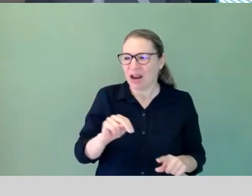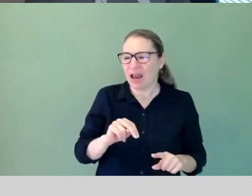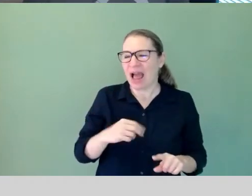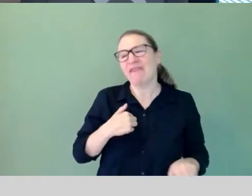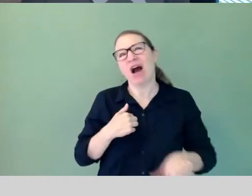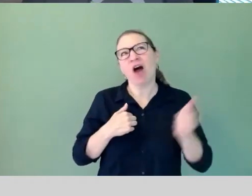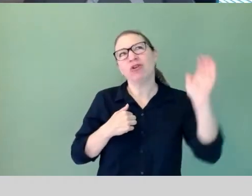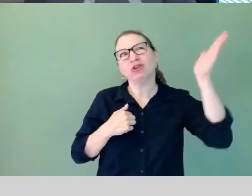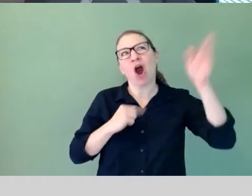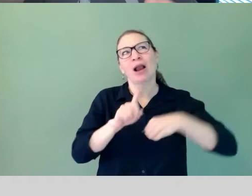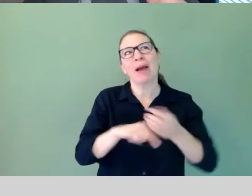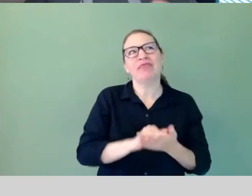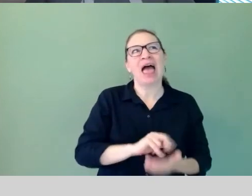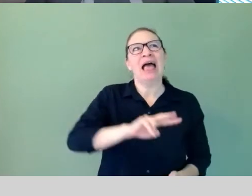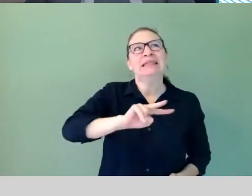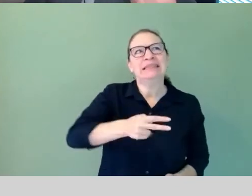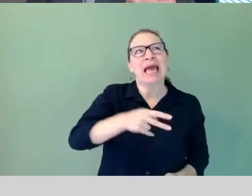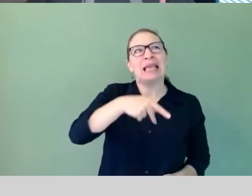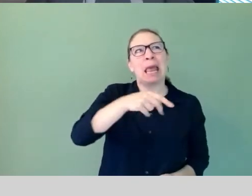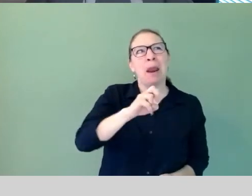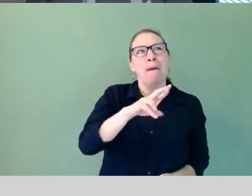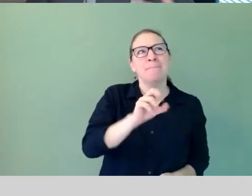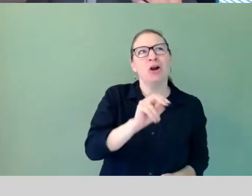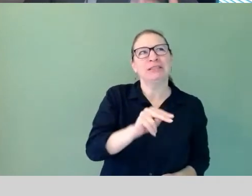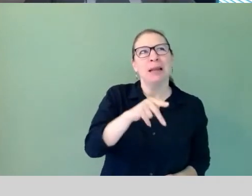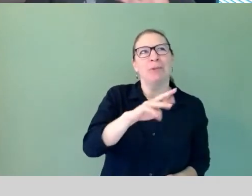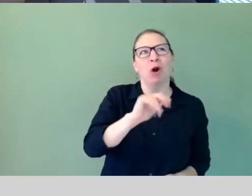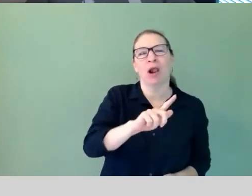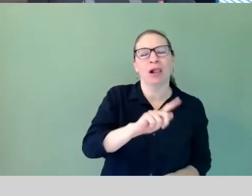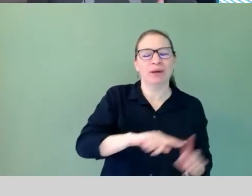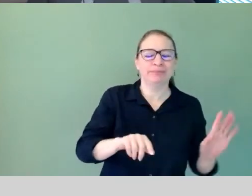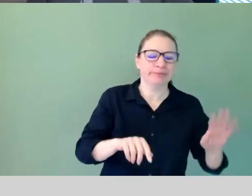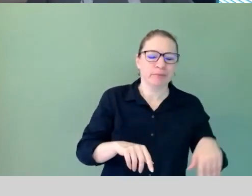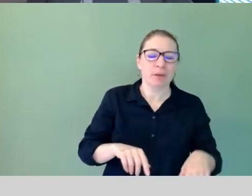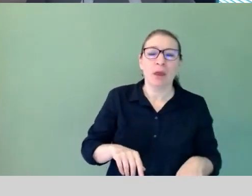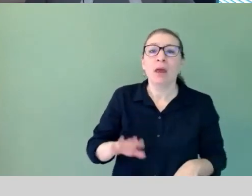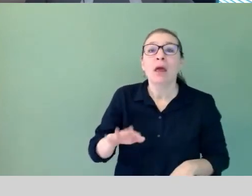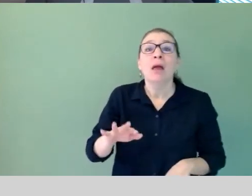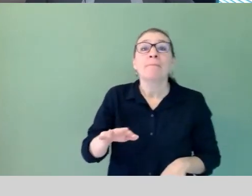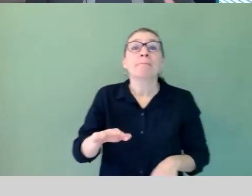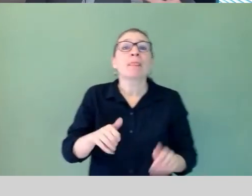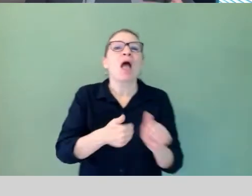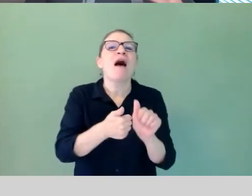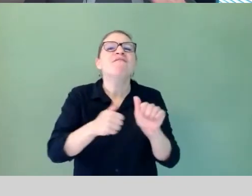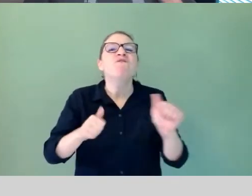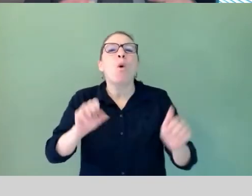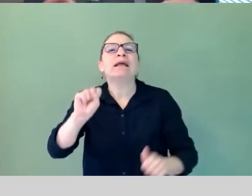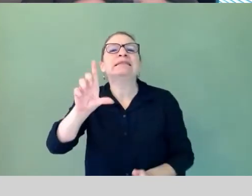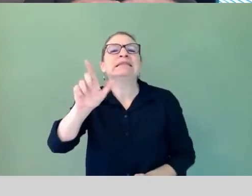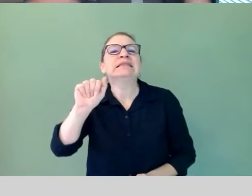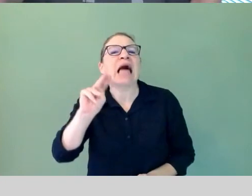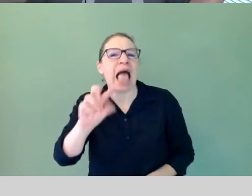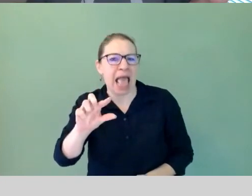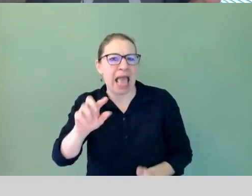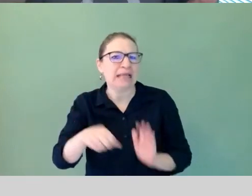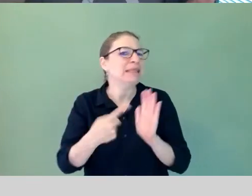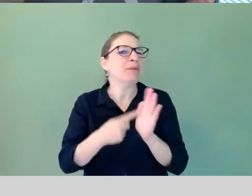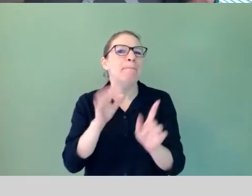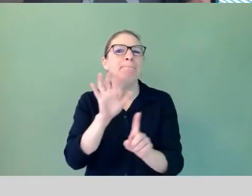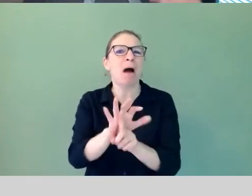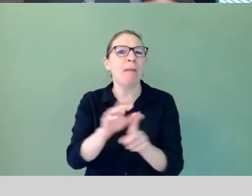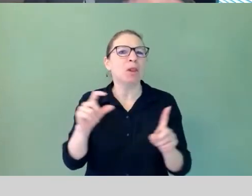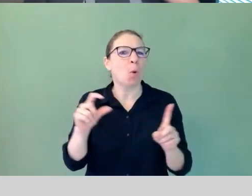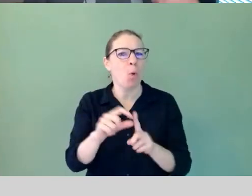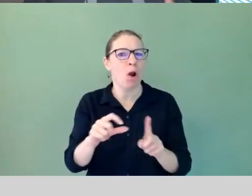for another day. Avoid using internet slang that can be viewed as derogatory. Now, this is not saying, like, obviously avoid any sort of